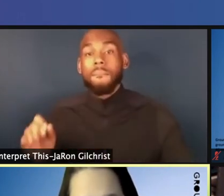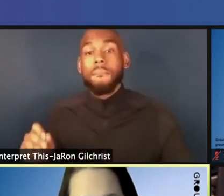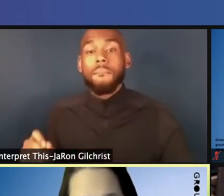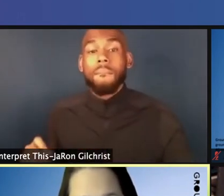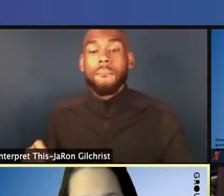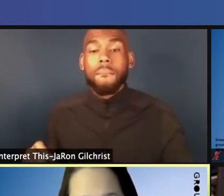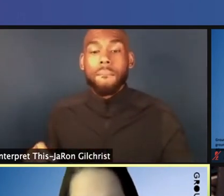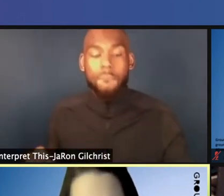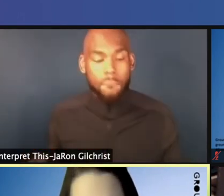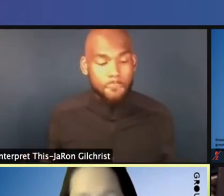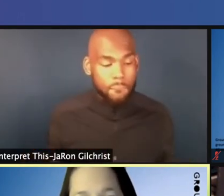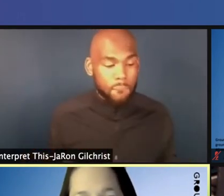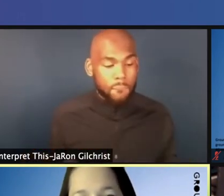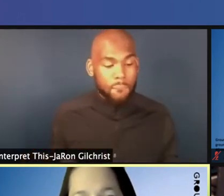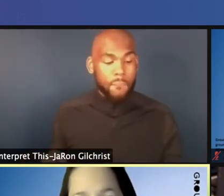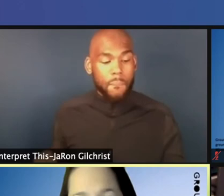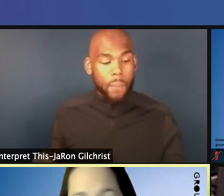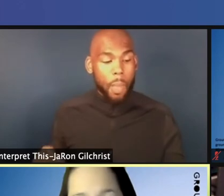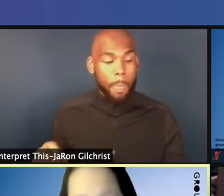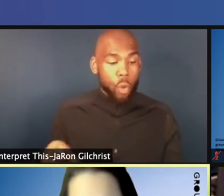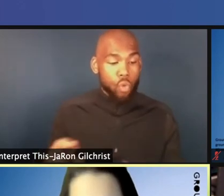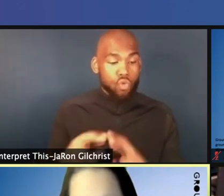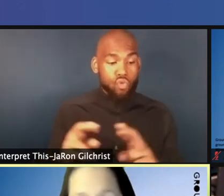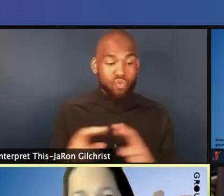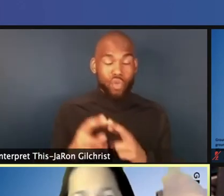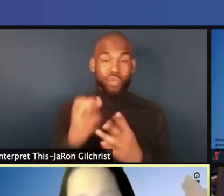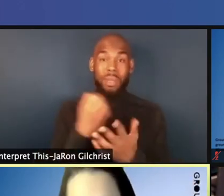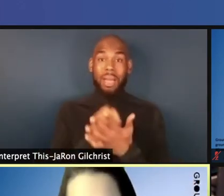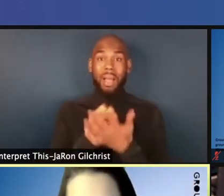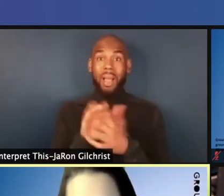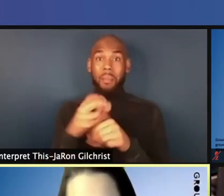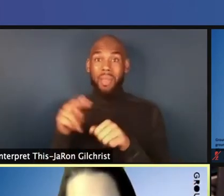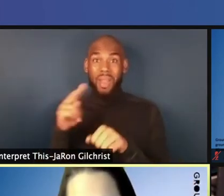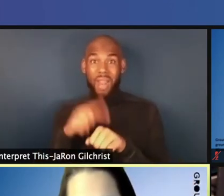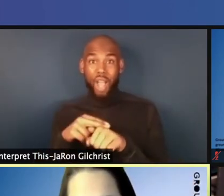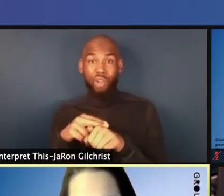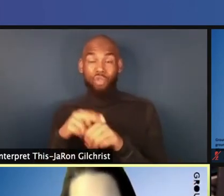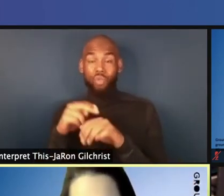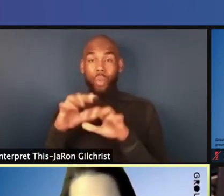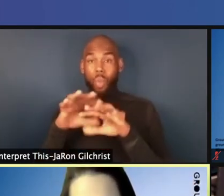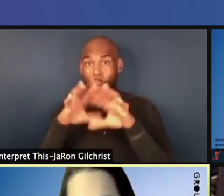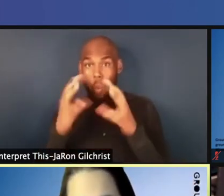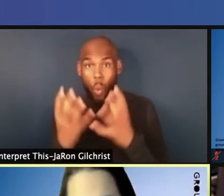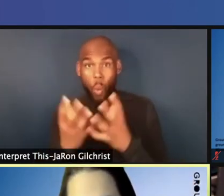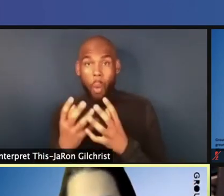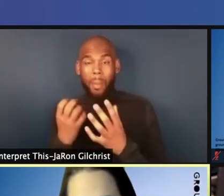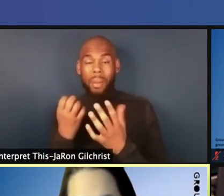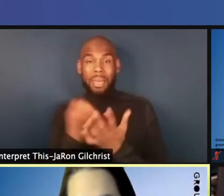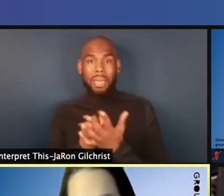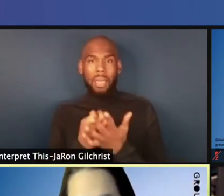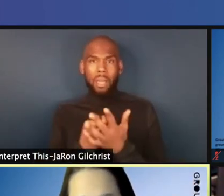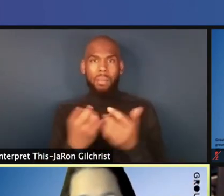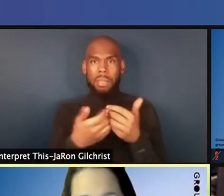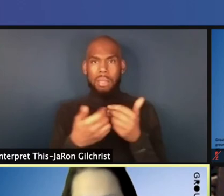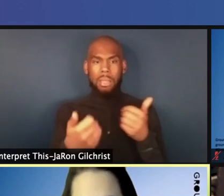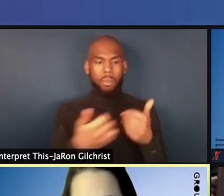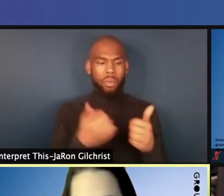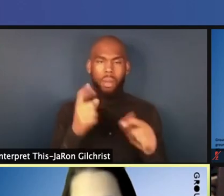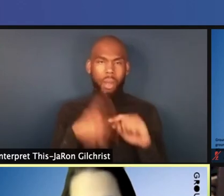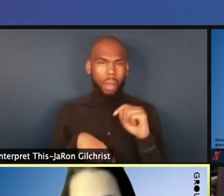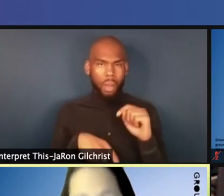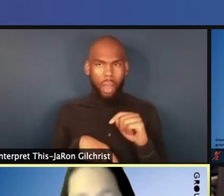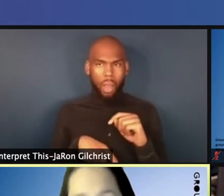the regional economy, the national economy, the global economy, and you can't separate it out. Like all of these